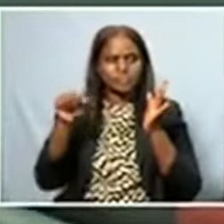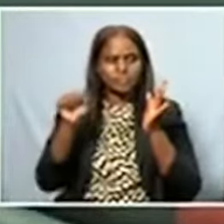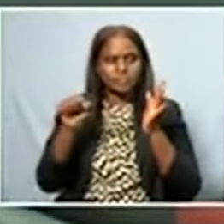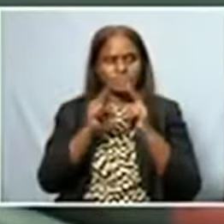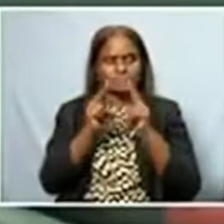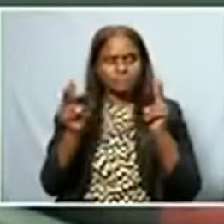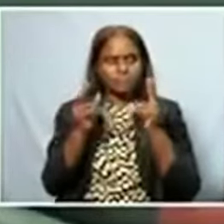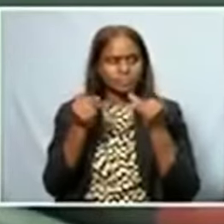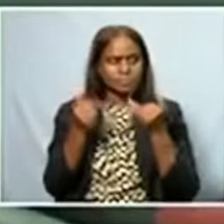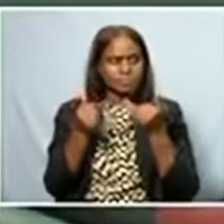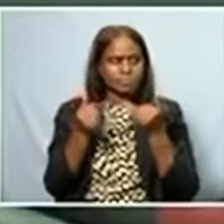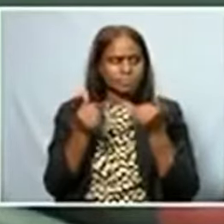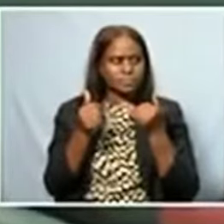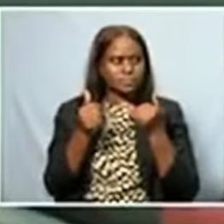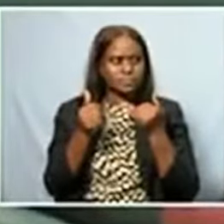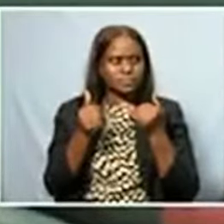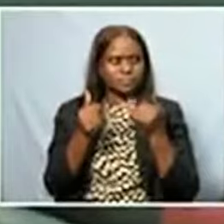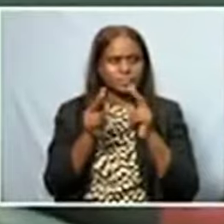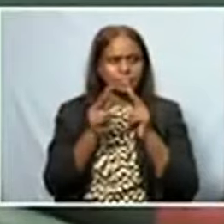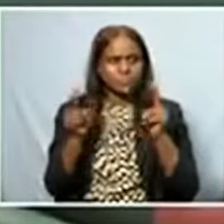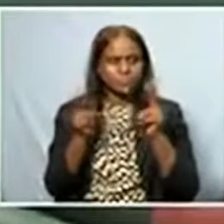so